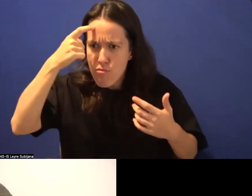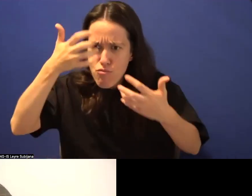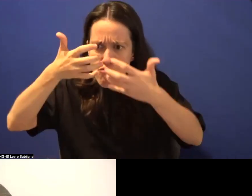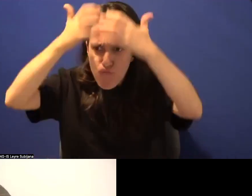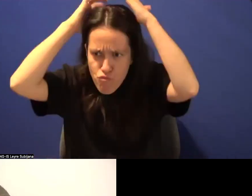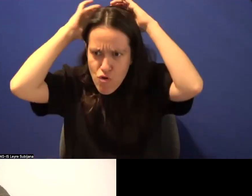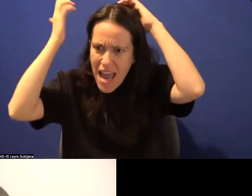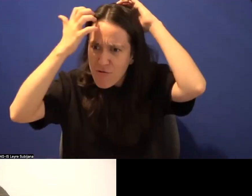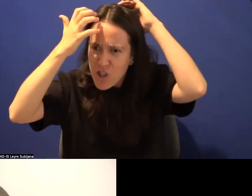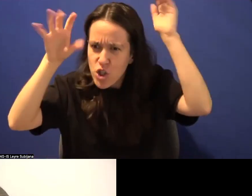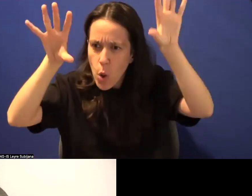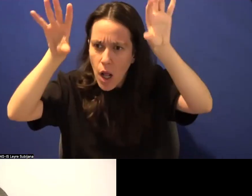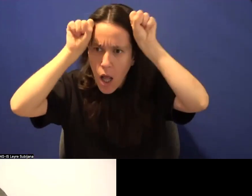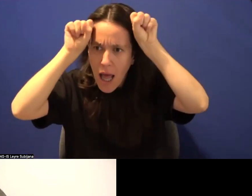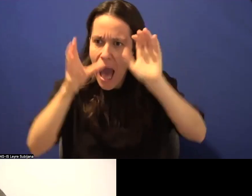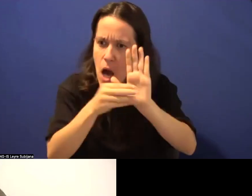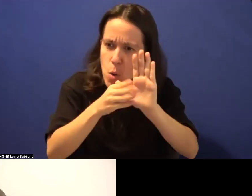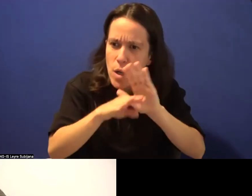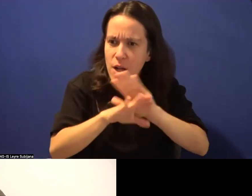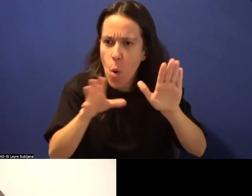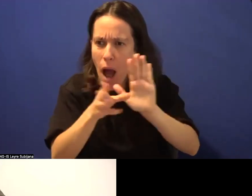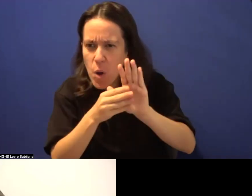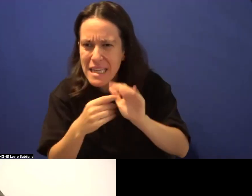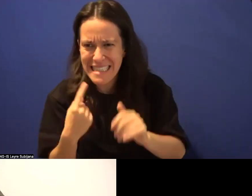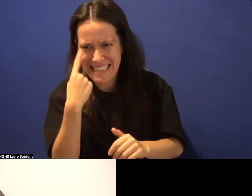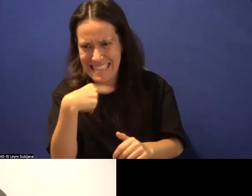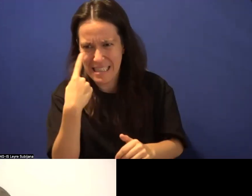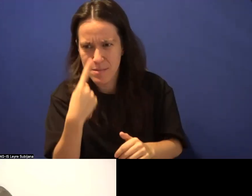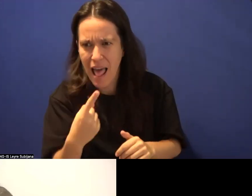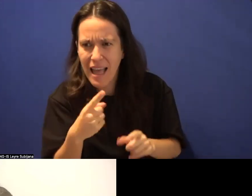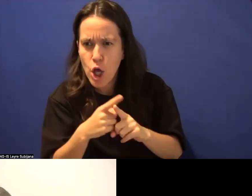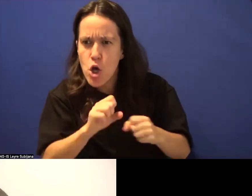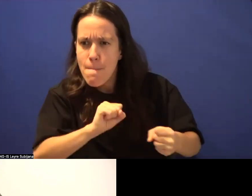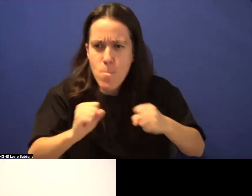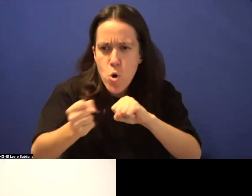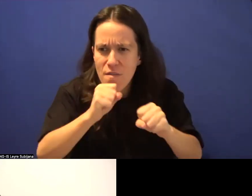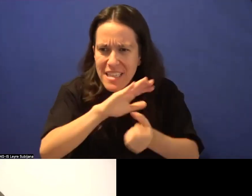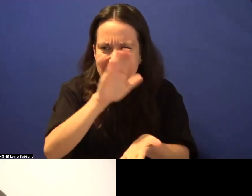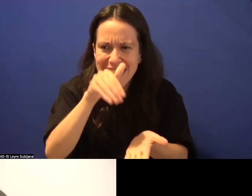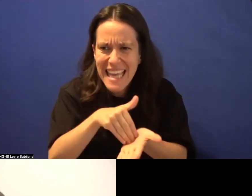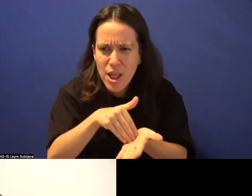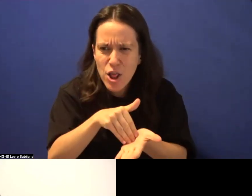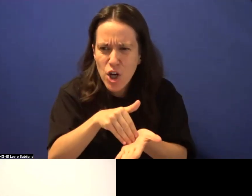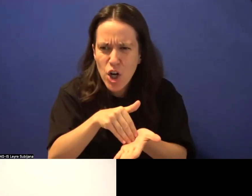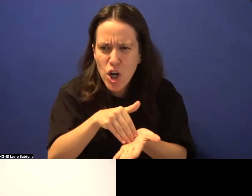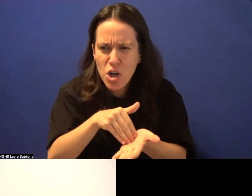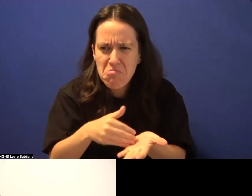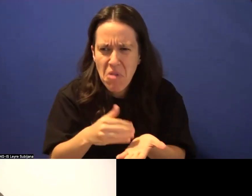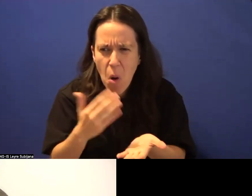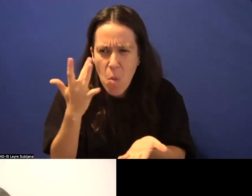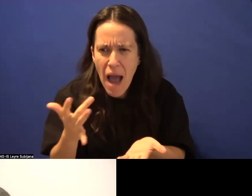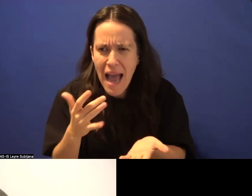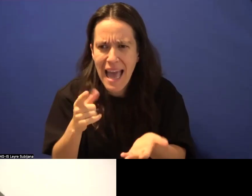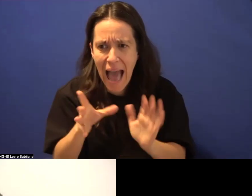iconic signs. It seems that they tend away from movement centers. Why might that be? Is iconicity